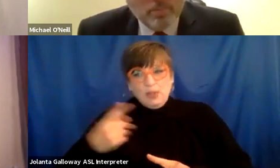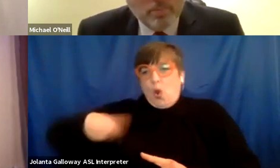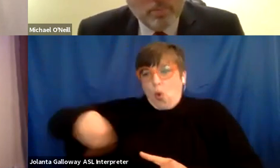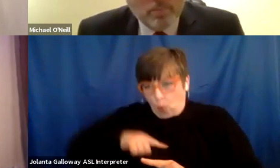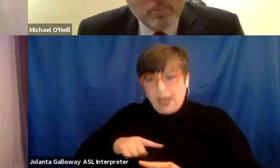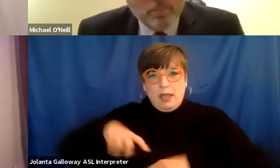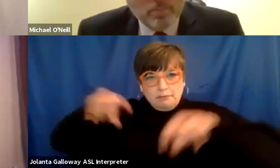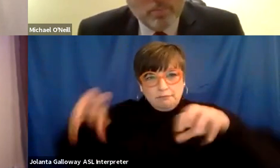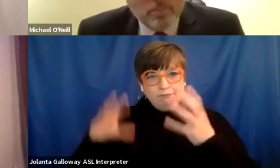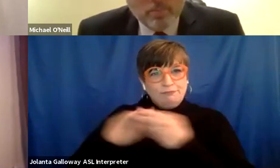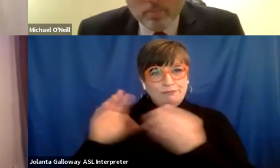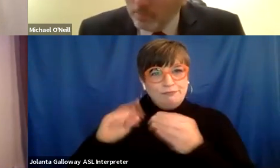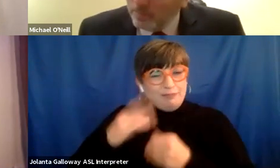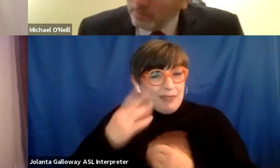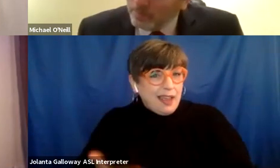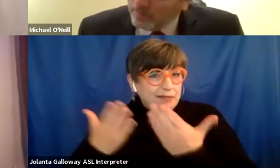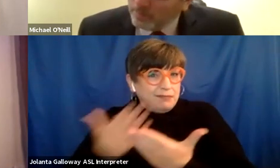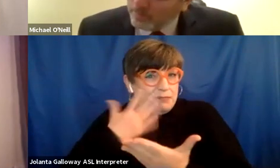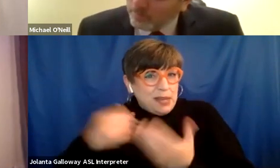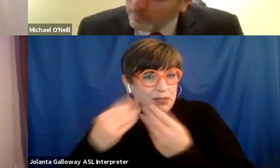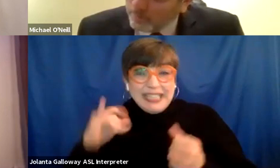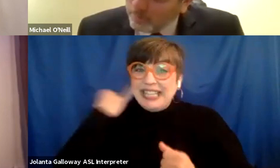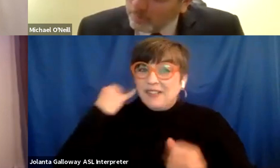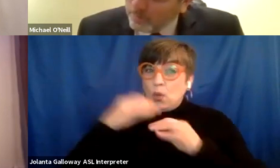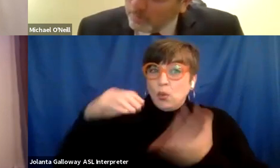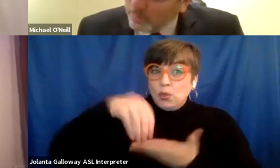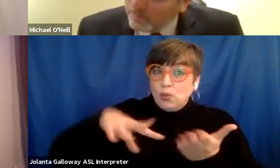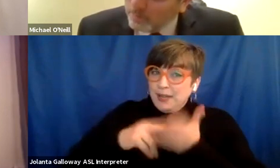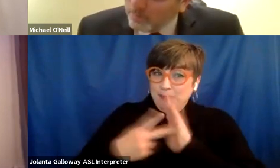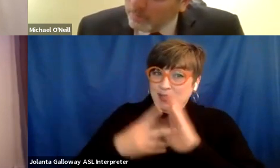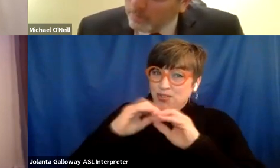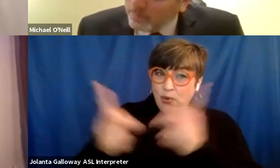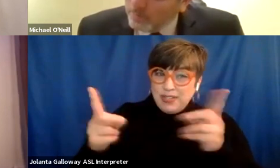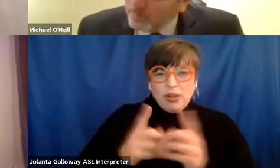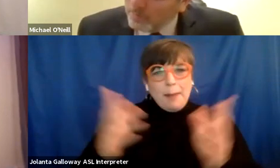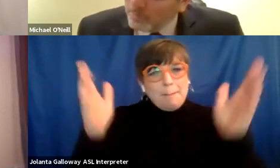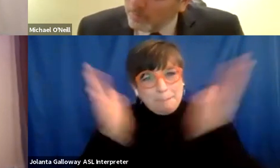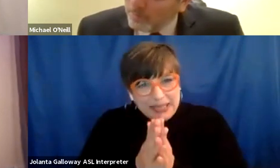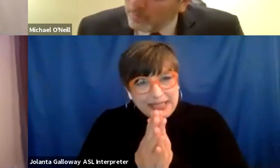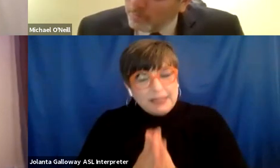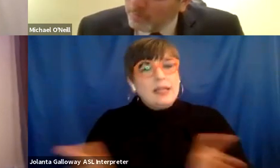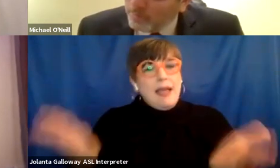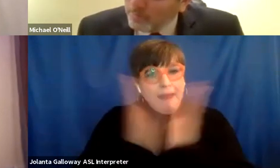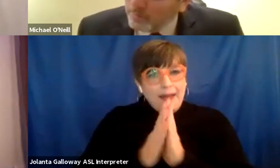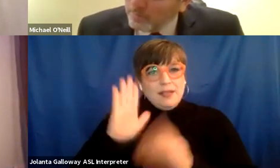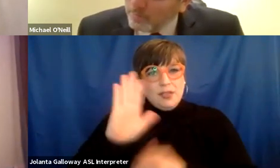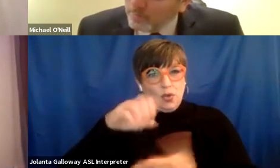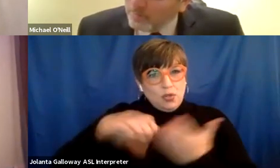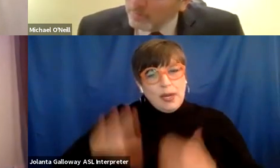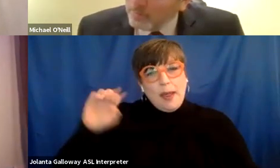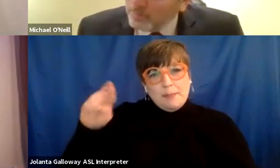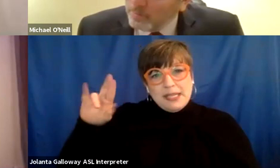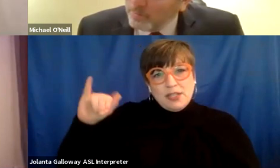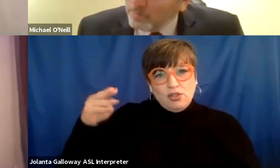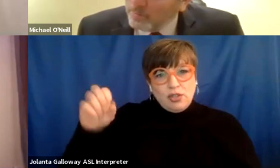solutions than us. If there were no students, there would be no district. So please join your students, Mr. James, in the work of